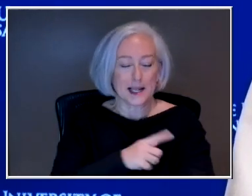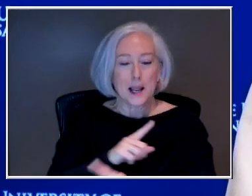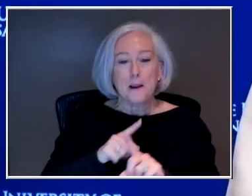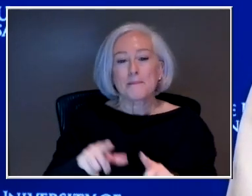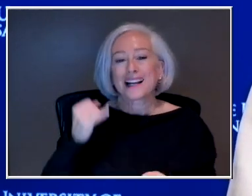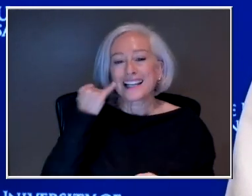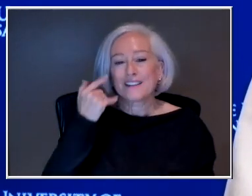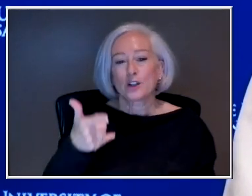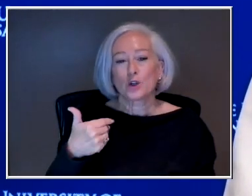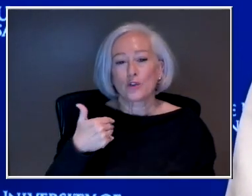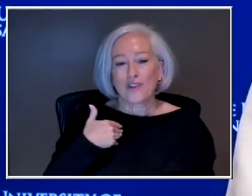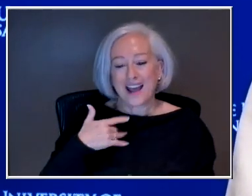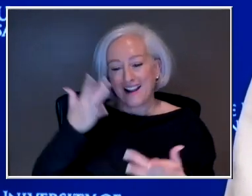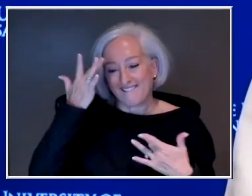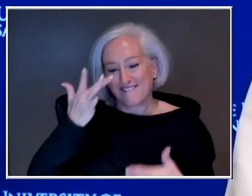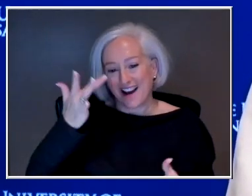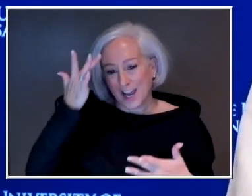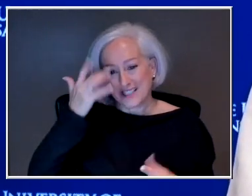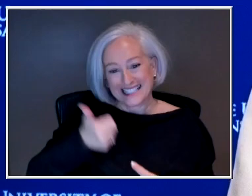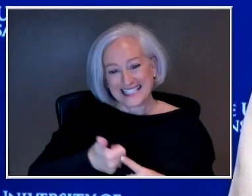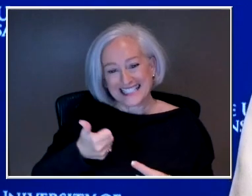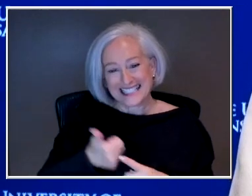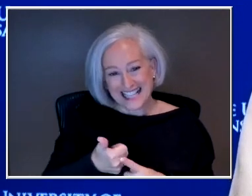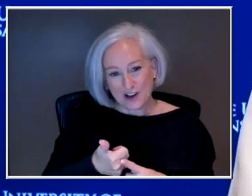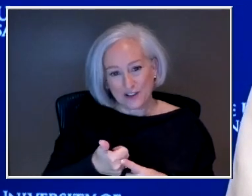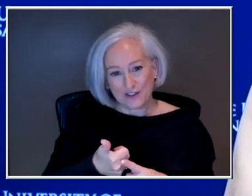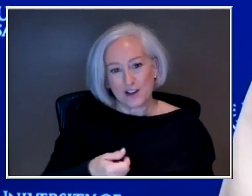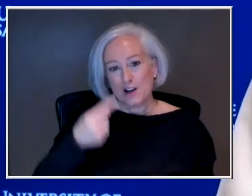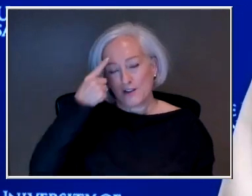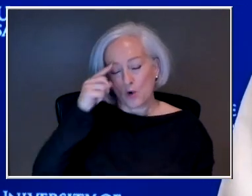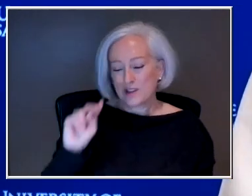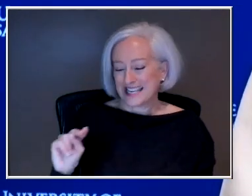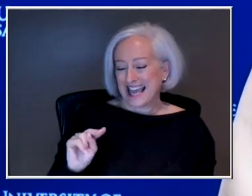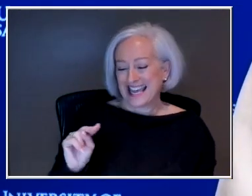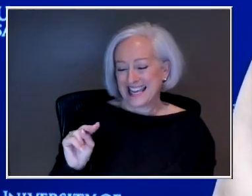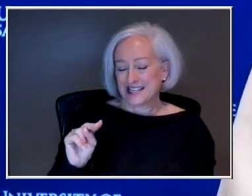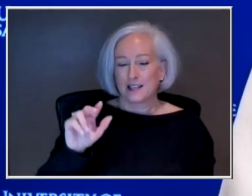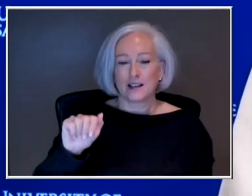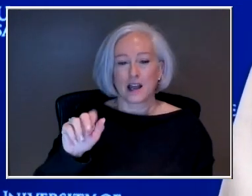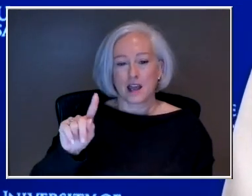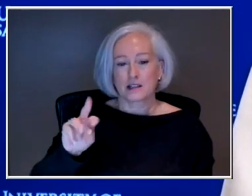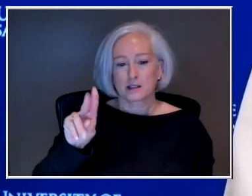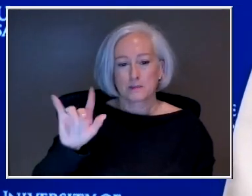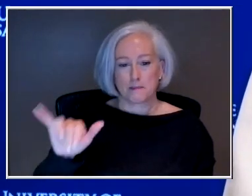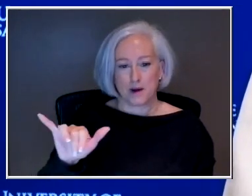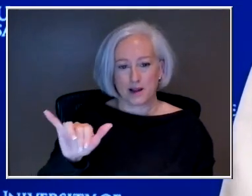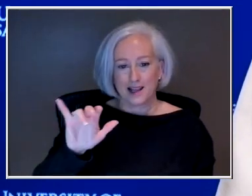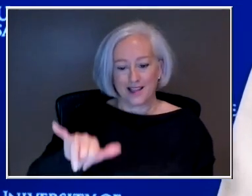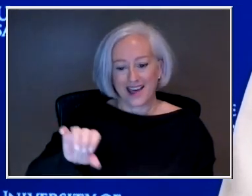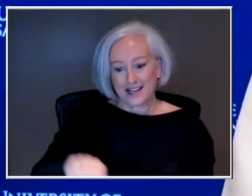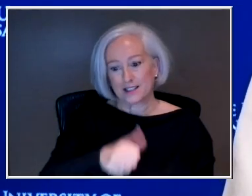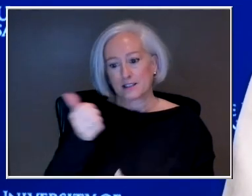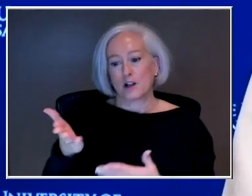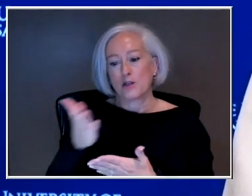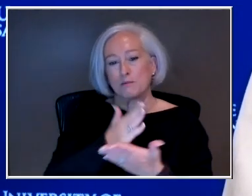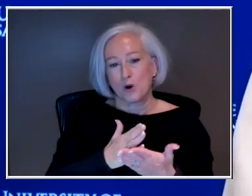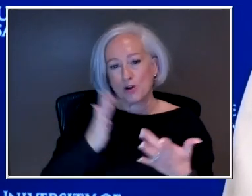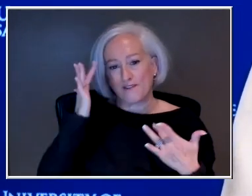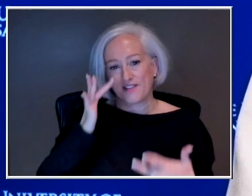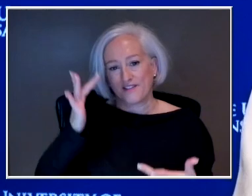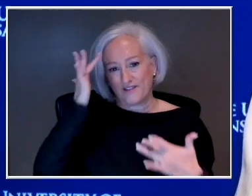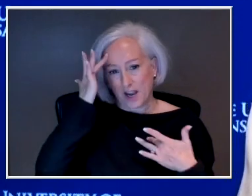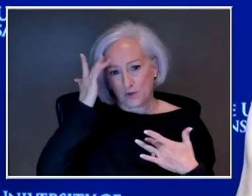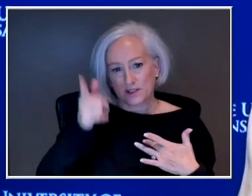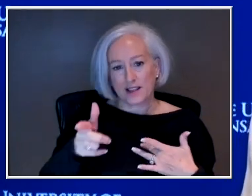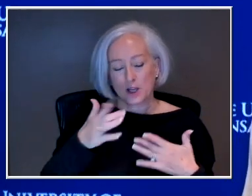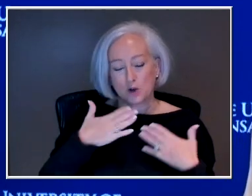to the virus is to the N antibody, which is another part of the virus that your body makes